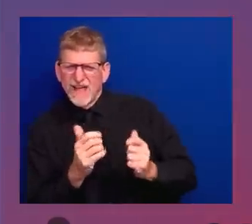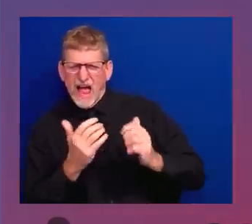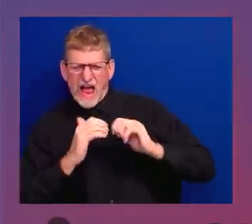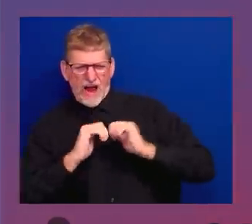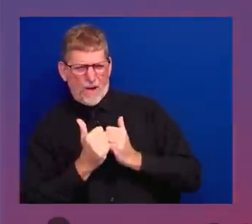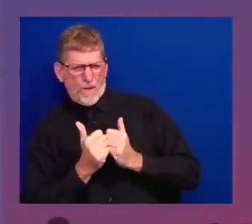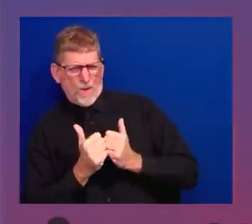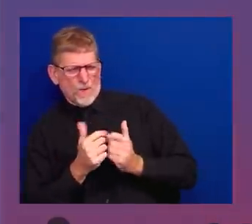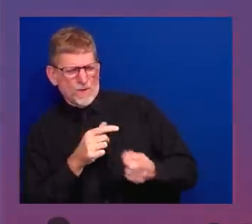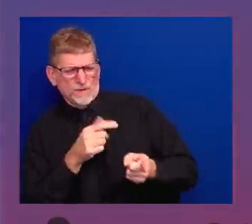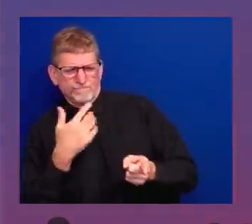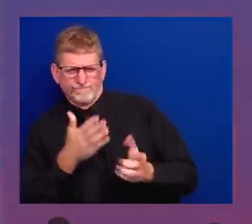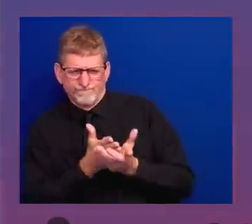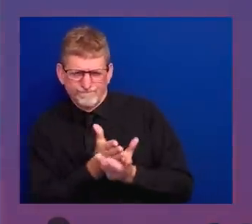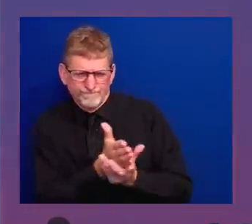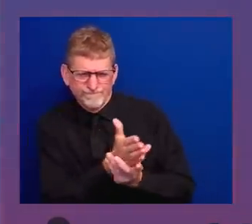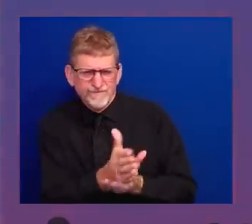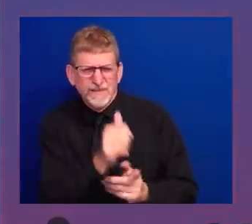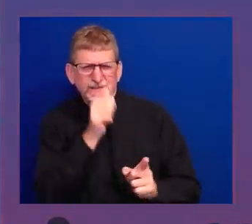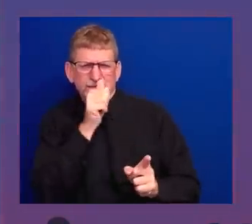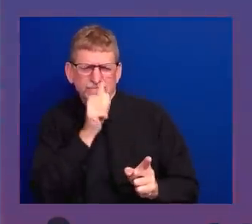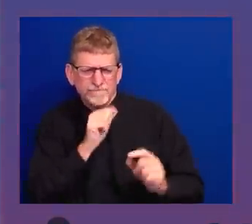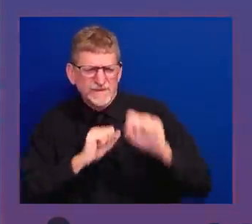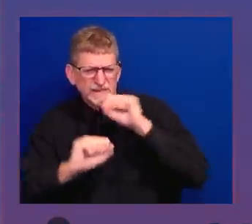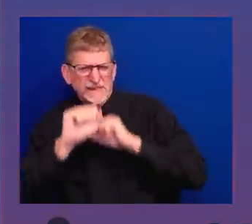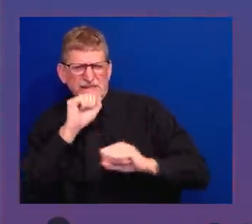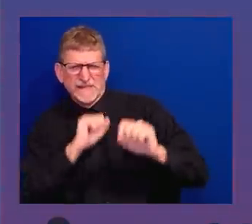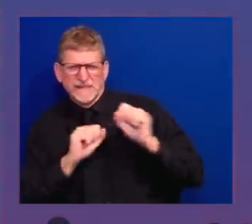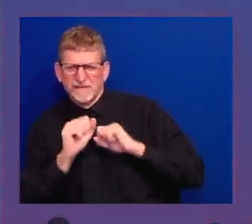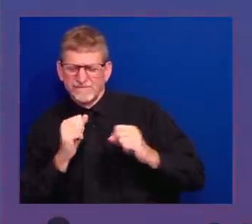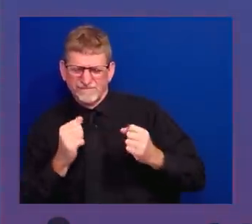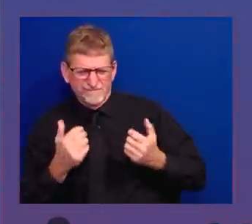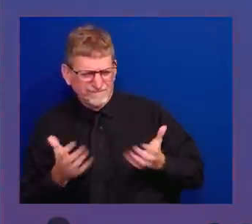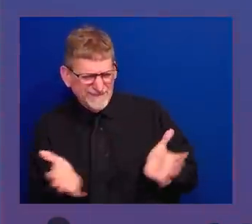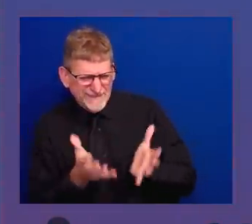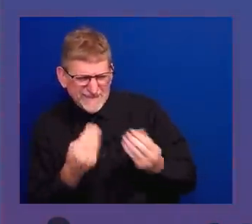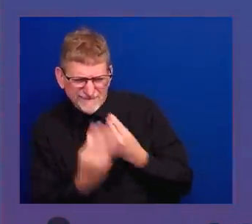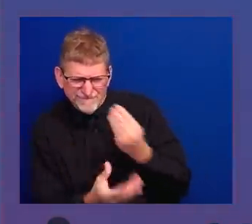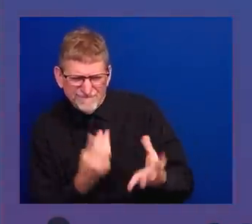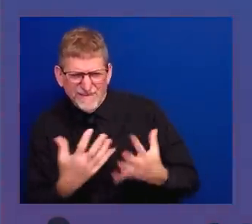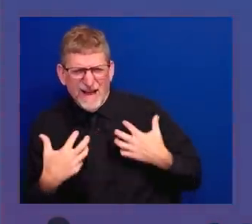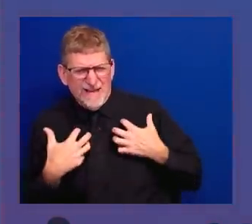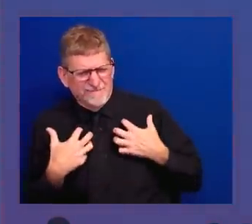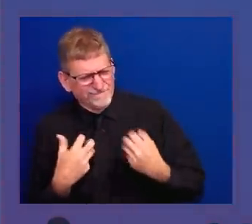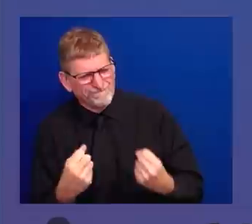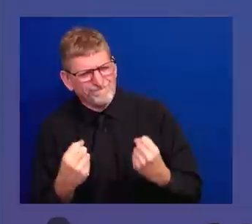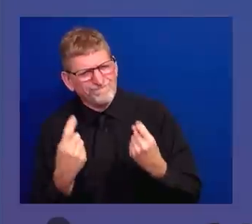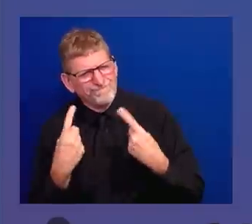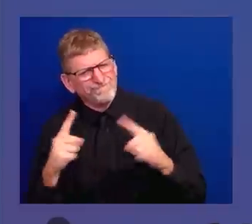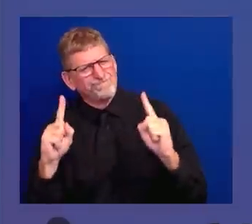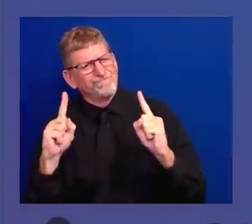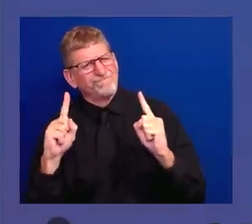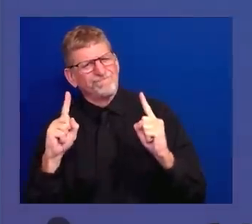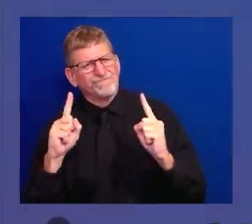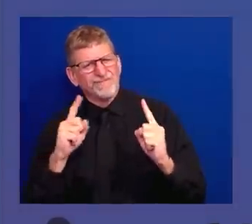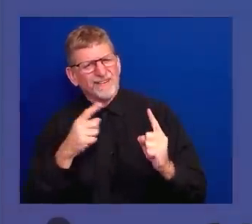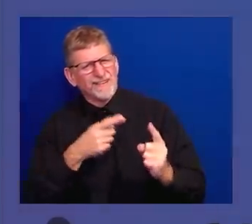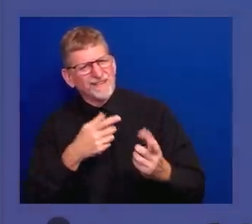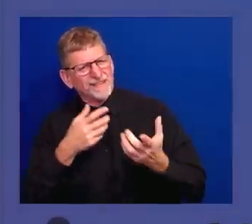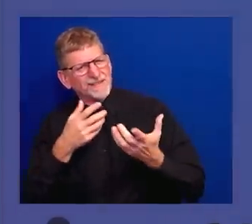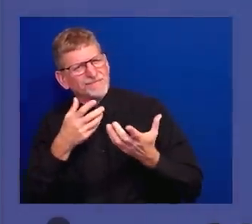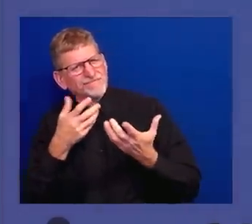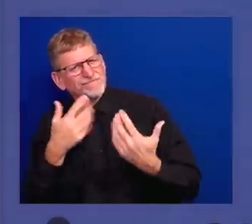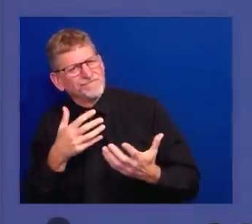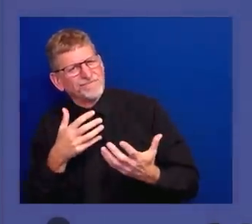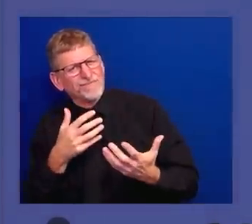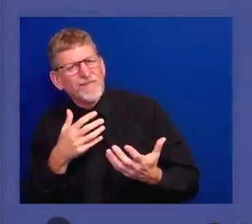with the wounds of our service, both seen and unseen. We fought overseas only to come home and